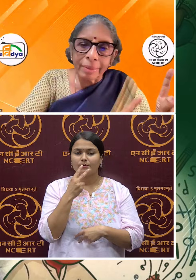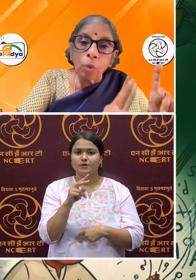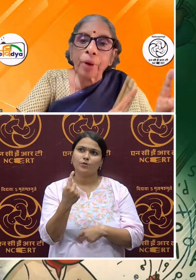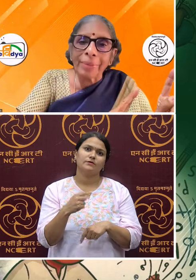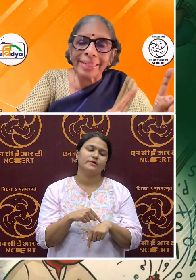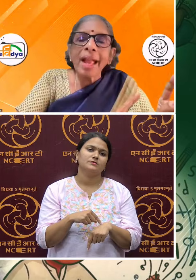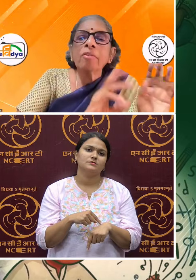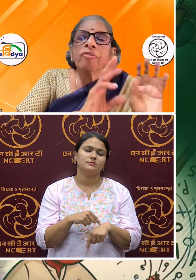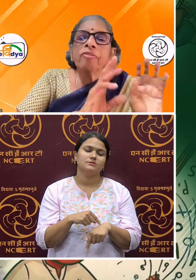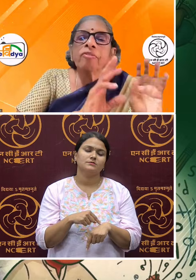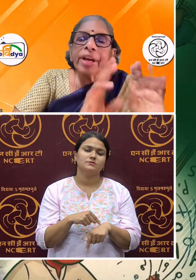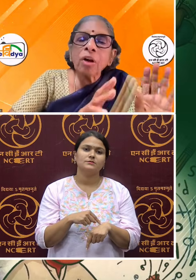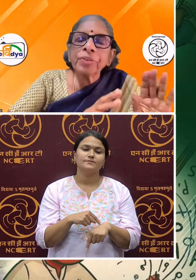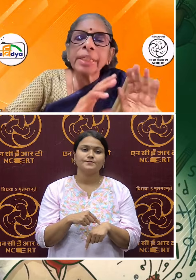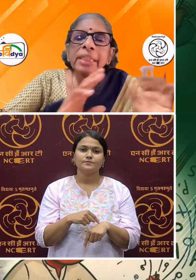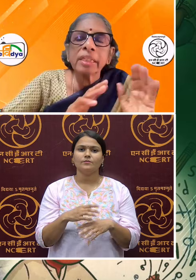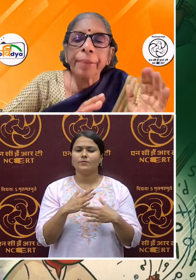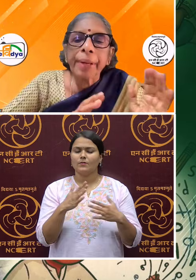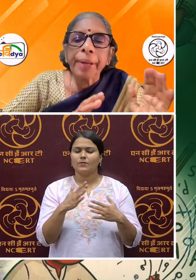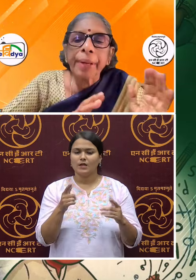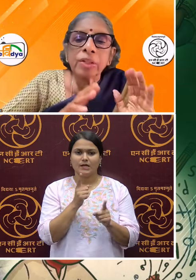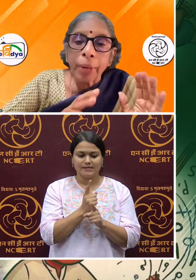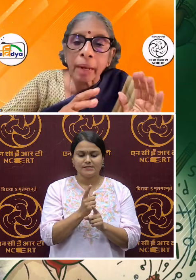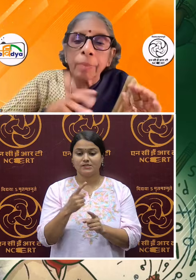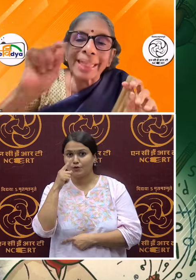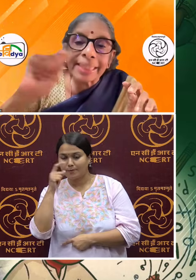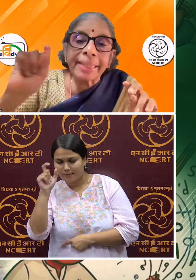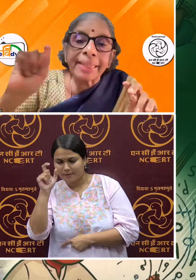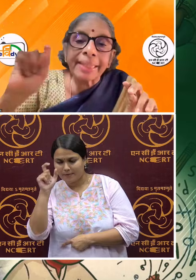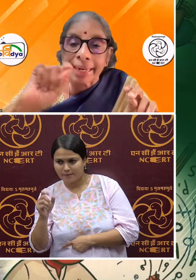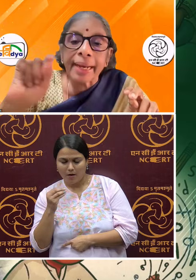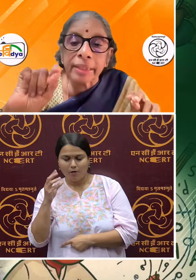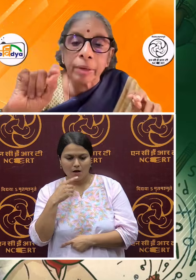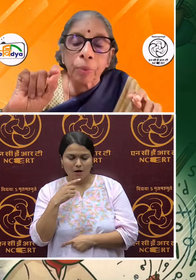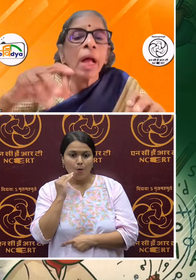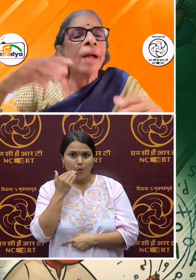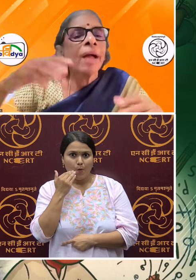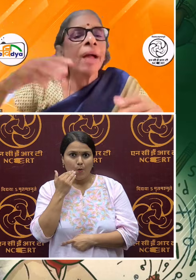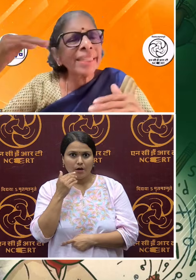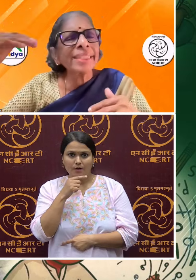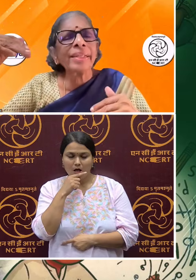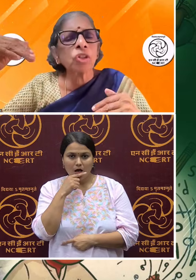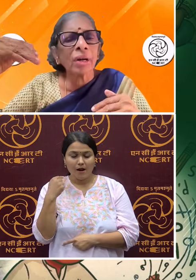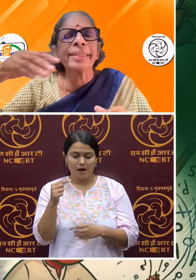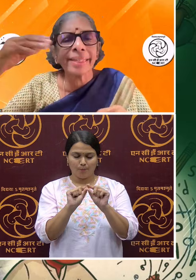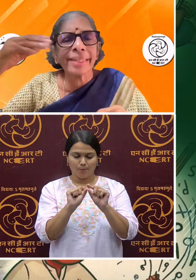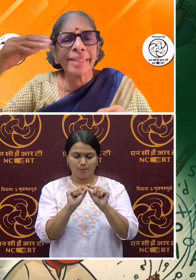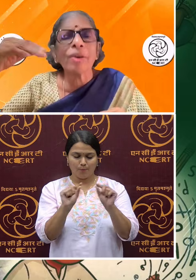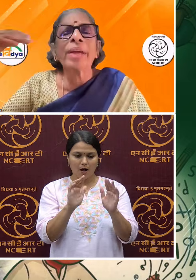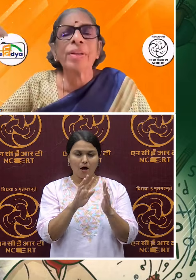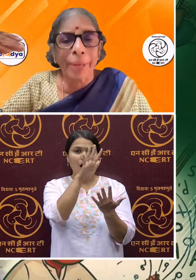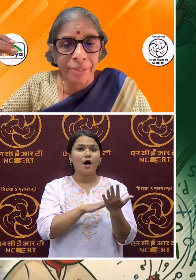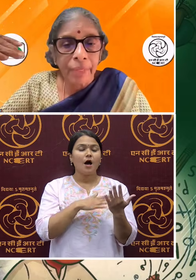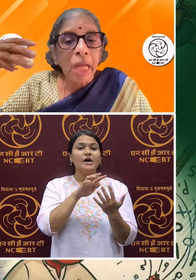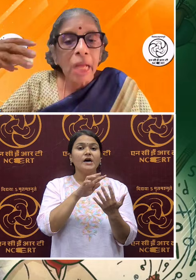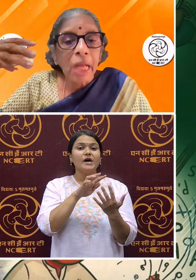one more prominent. Very often, teachers and parents wake up when they see the red line in the report. When the child is talking, they say,